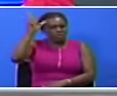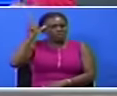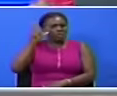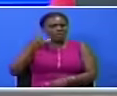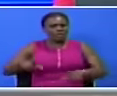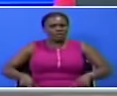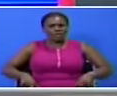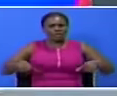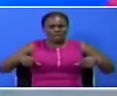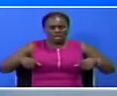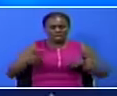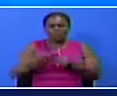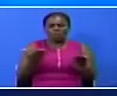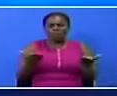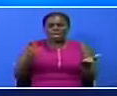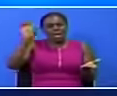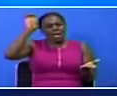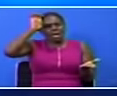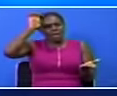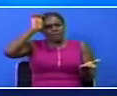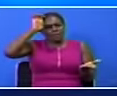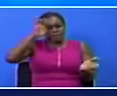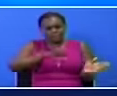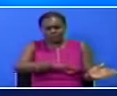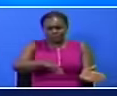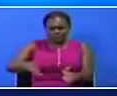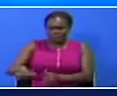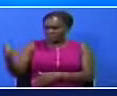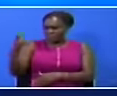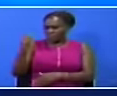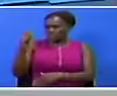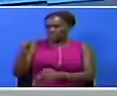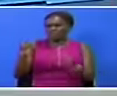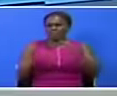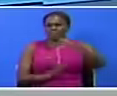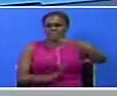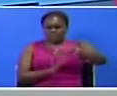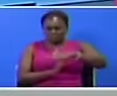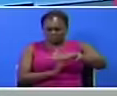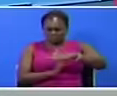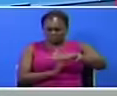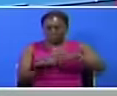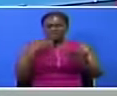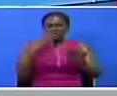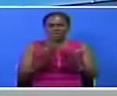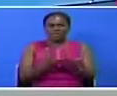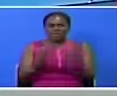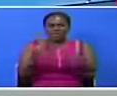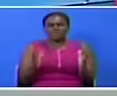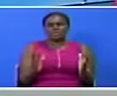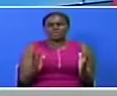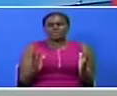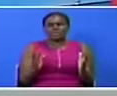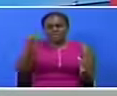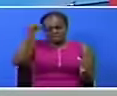live for us there from Eldoret. Right, you're watching KTN Prime here on KTN News. We thank you so much for staying with us. A